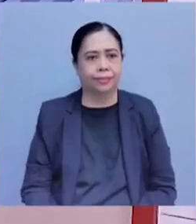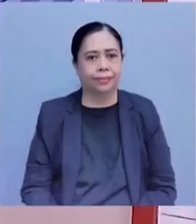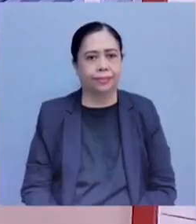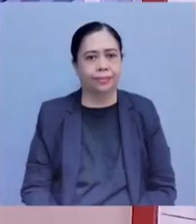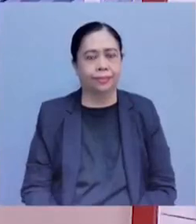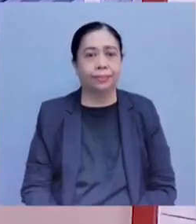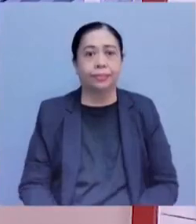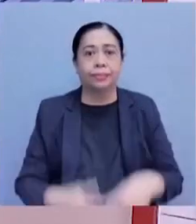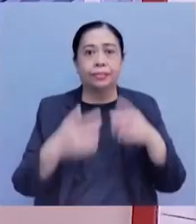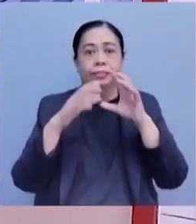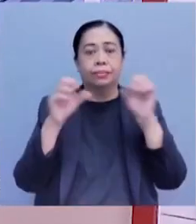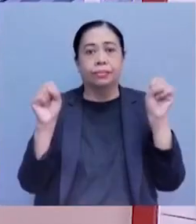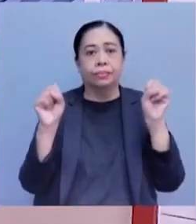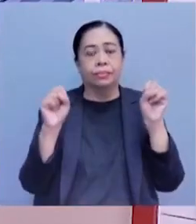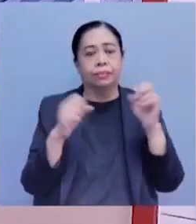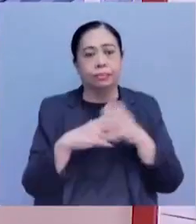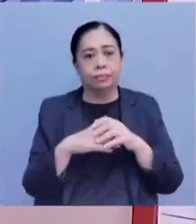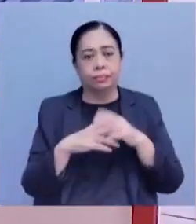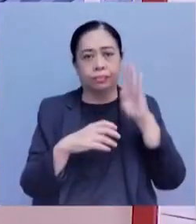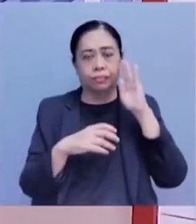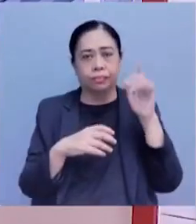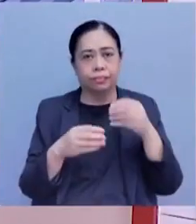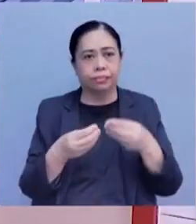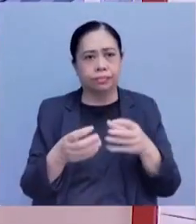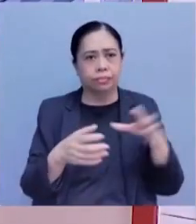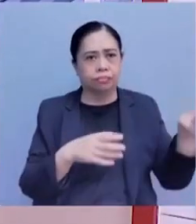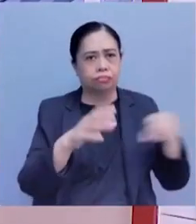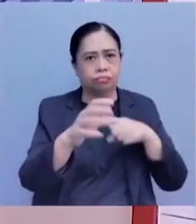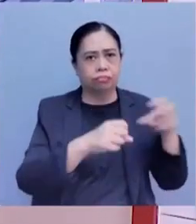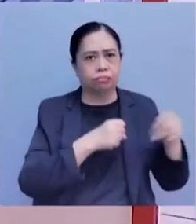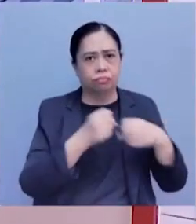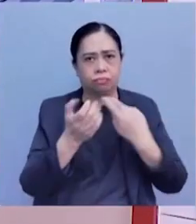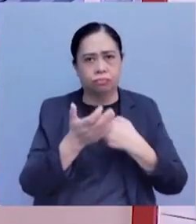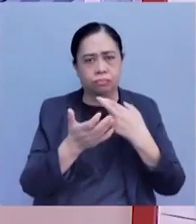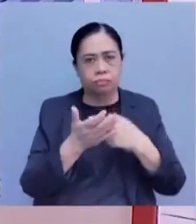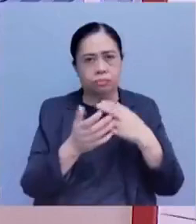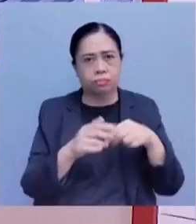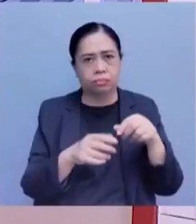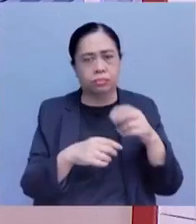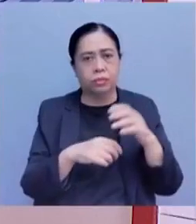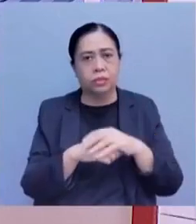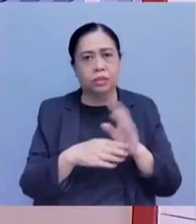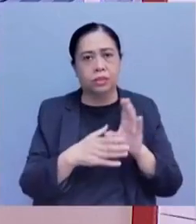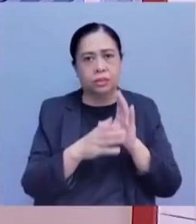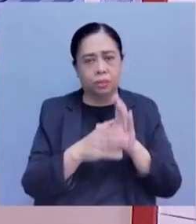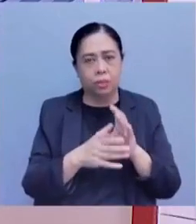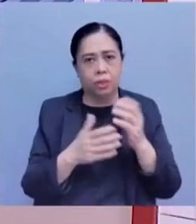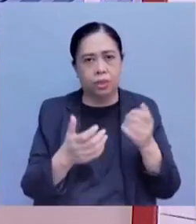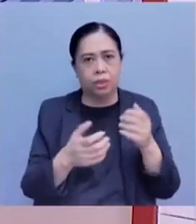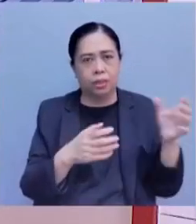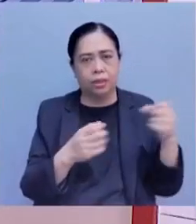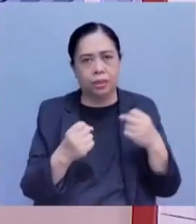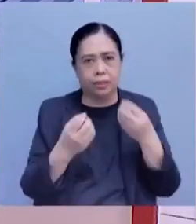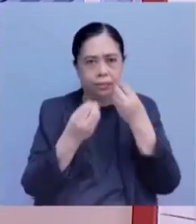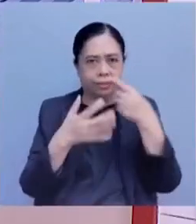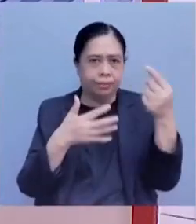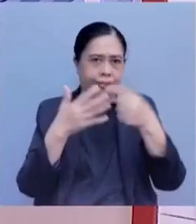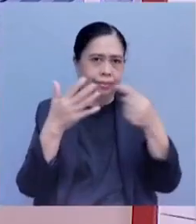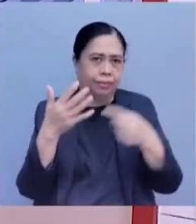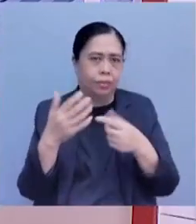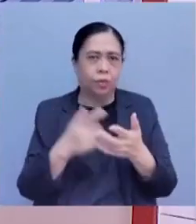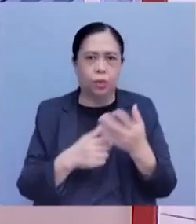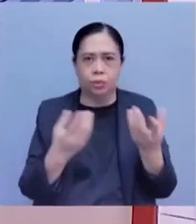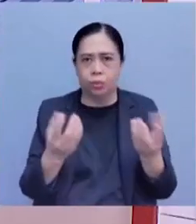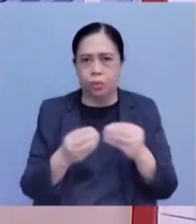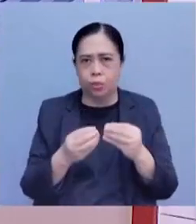Well, President Marcos leads the distribution of seized smuggled rice in Zamboanga City. Our very own Queenie Casimiro now joins us with details. Queenie, what more can you